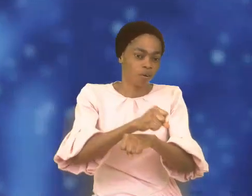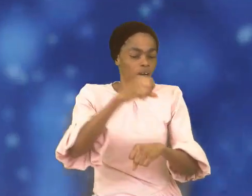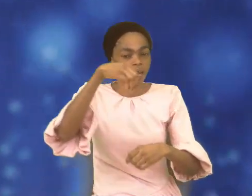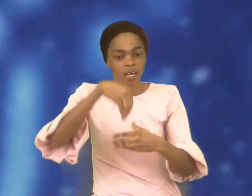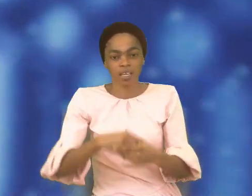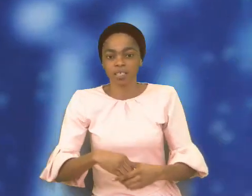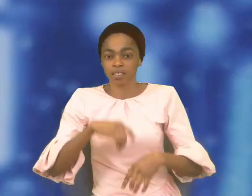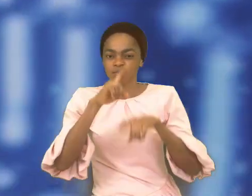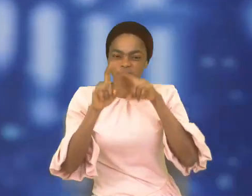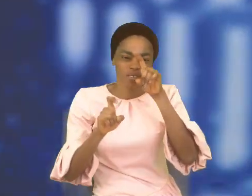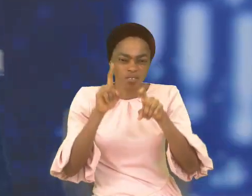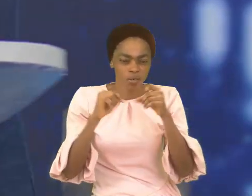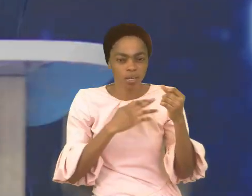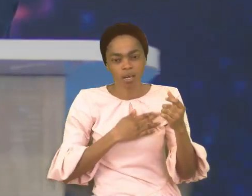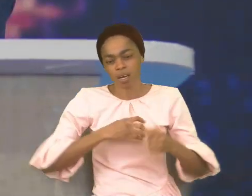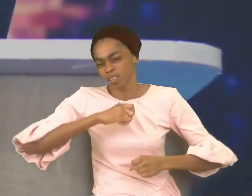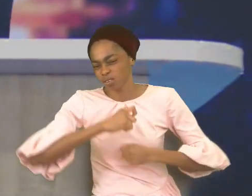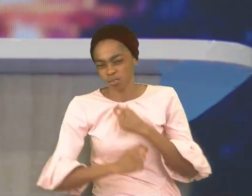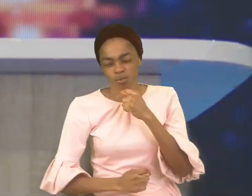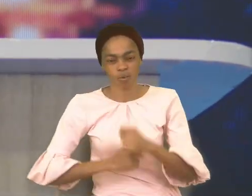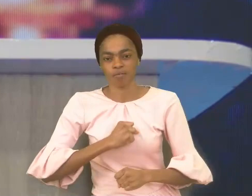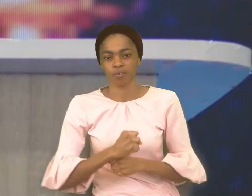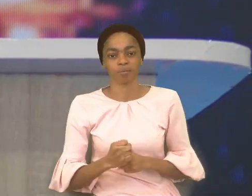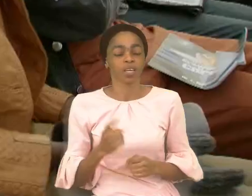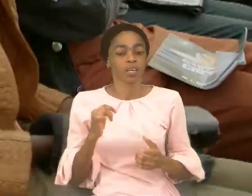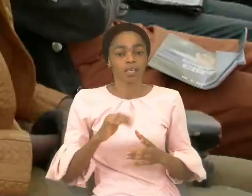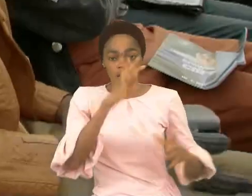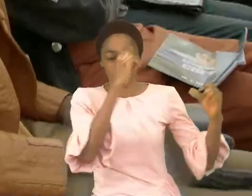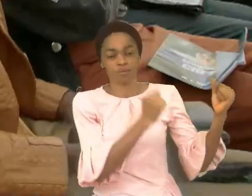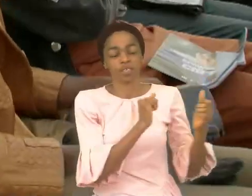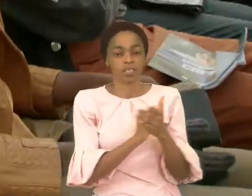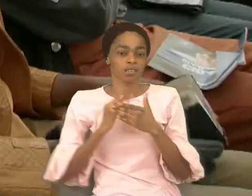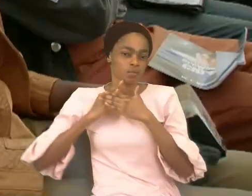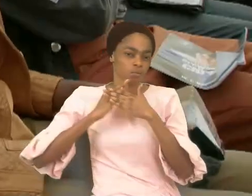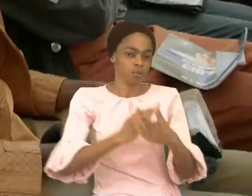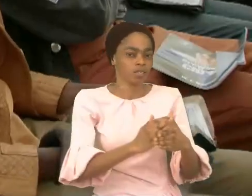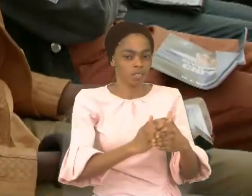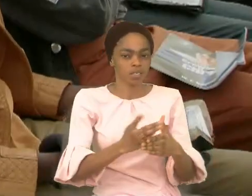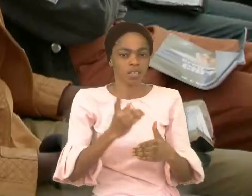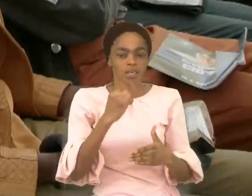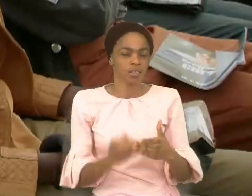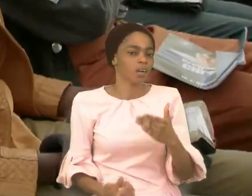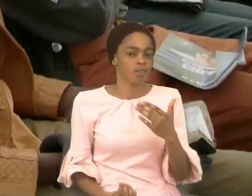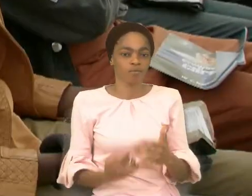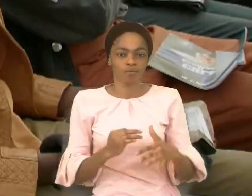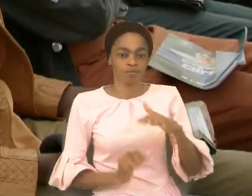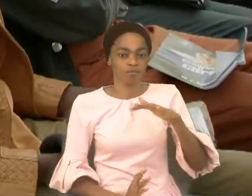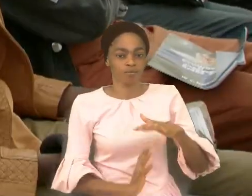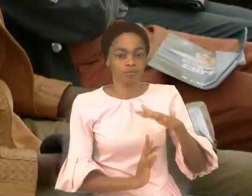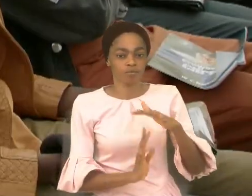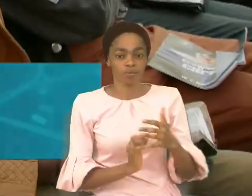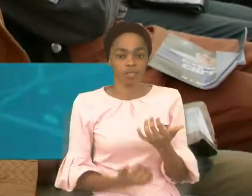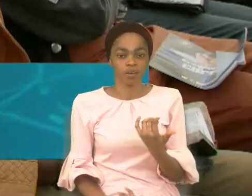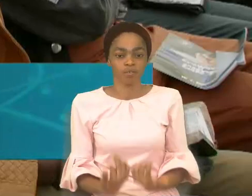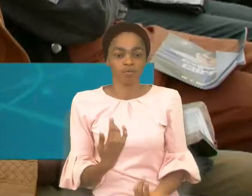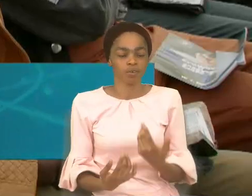fiery furnace. 3 things we're looking at. Number 1, the courageous few who will not